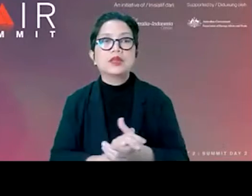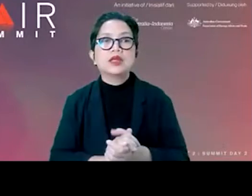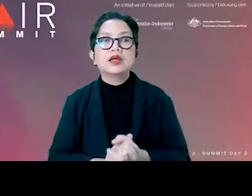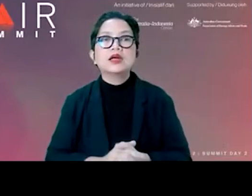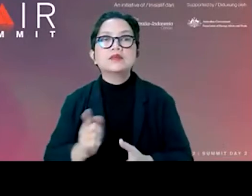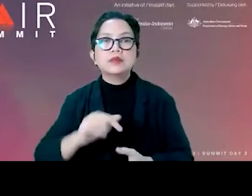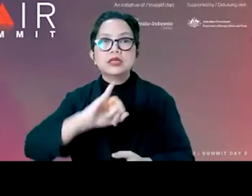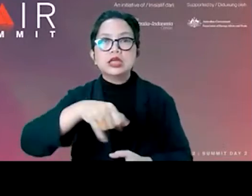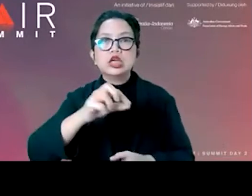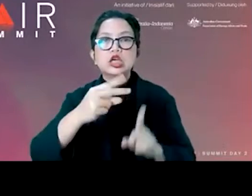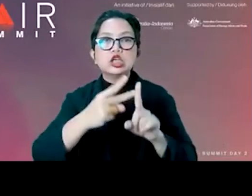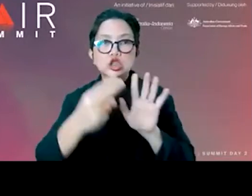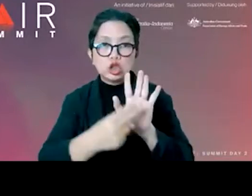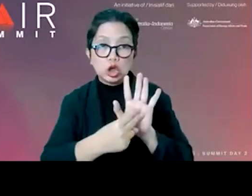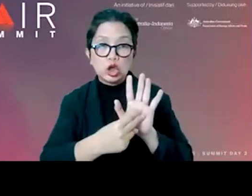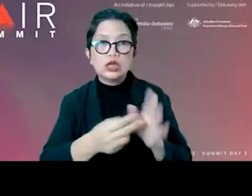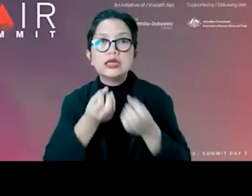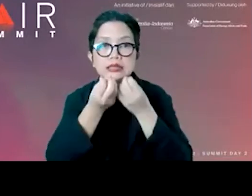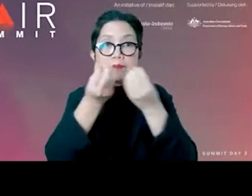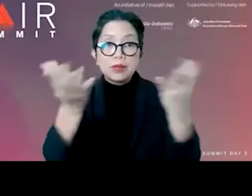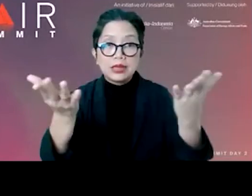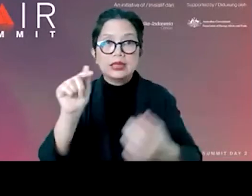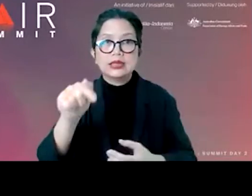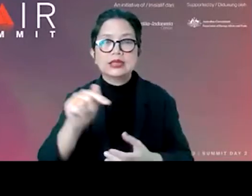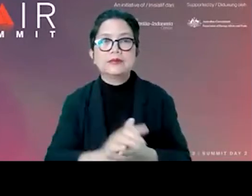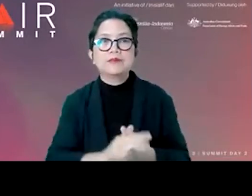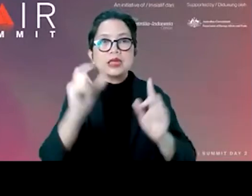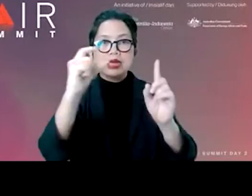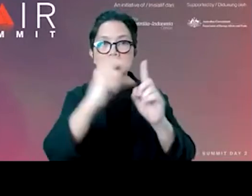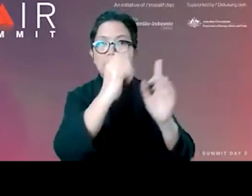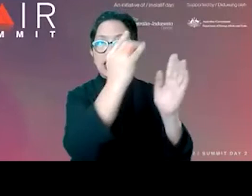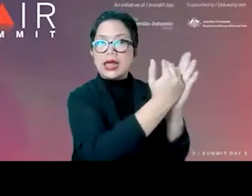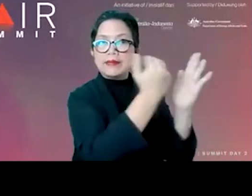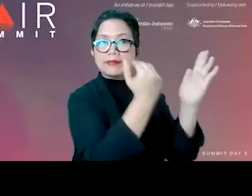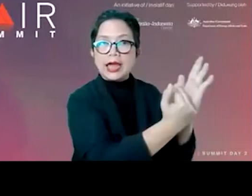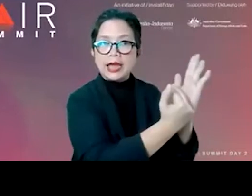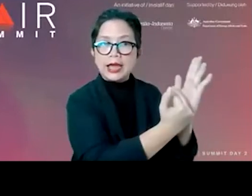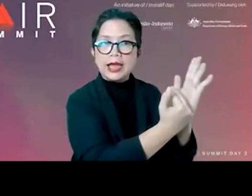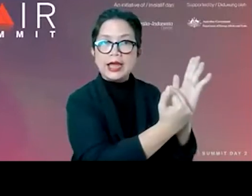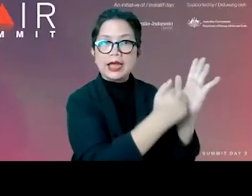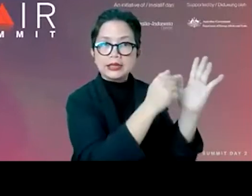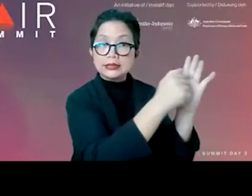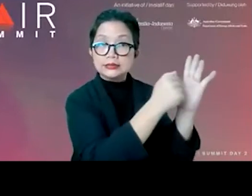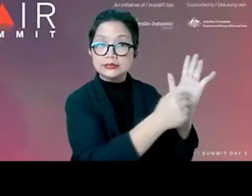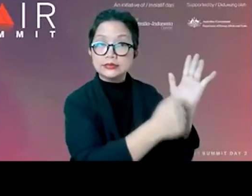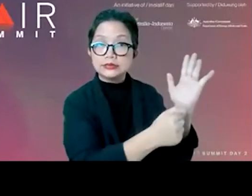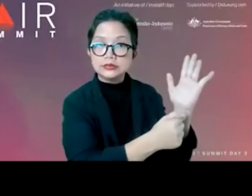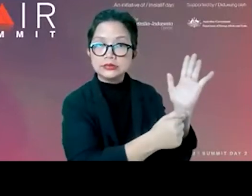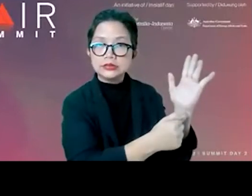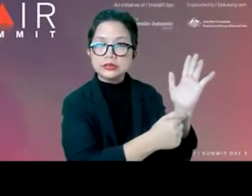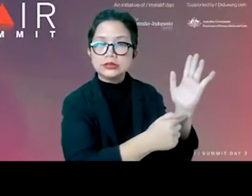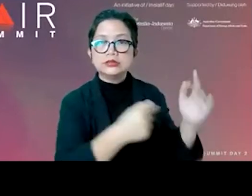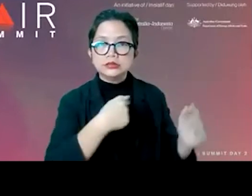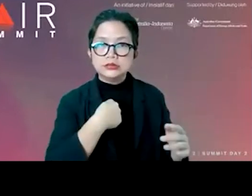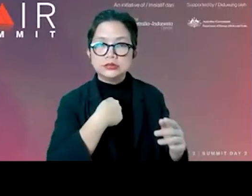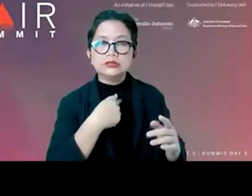actually data is, because I'm involved in data in this project, data is hard